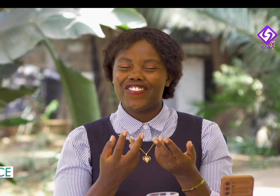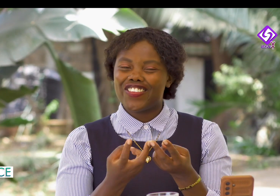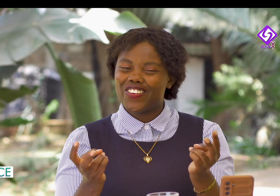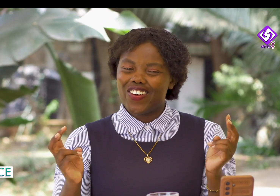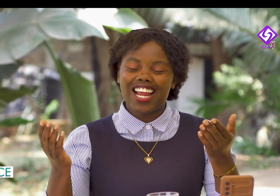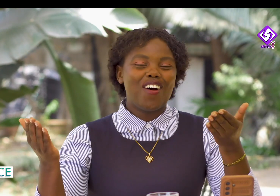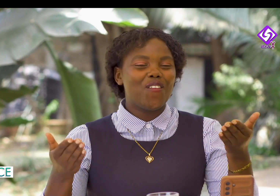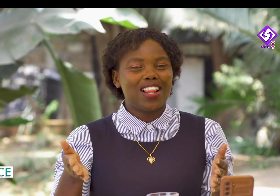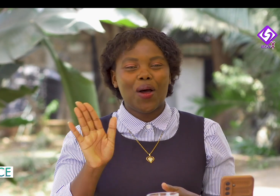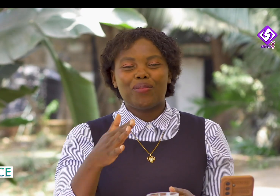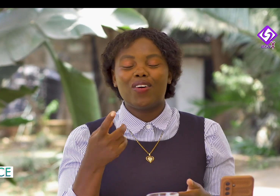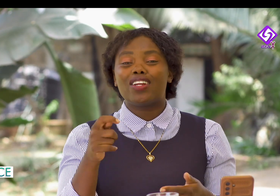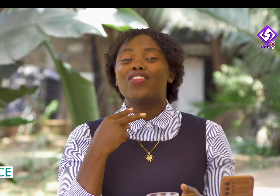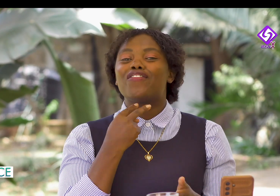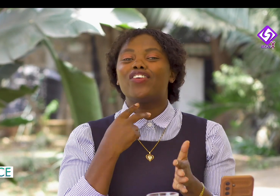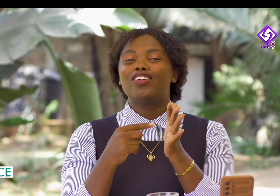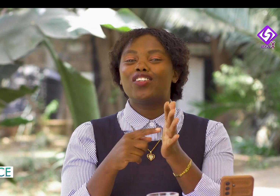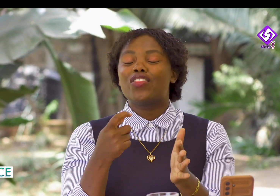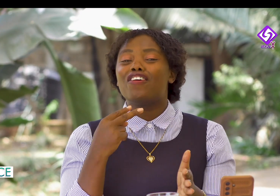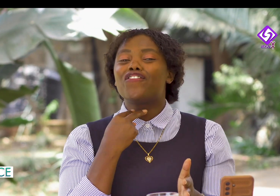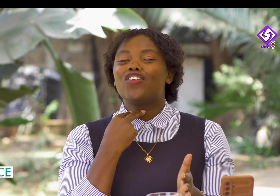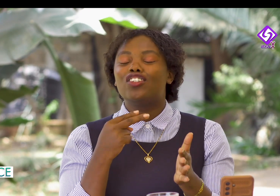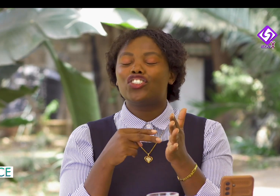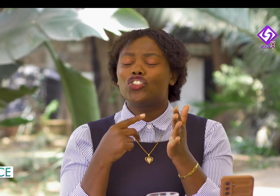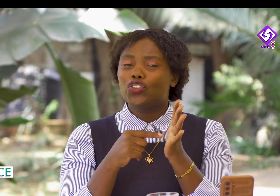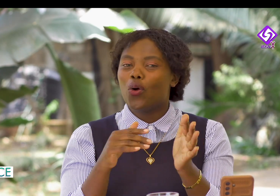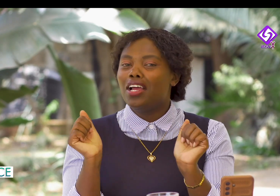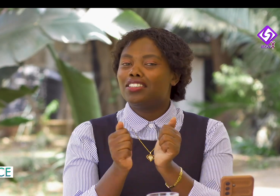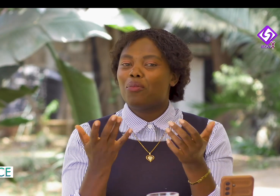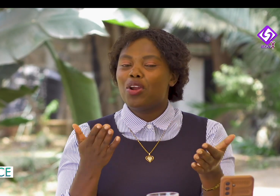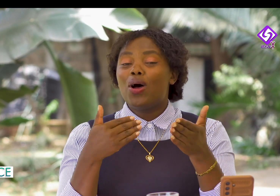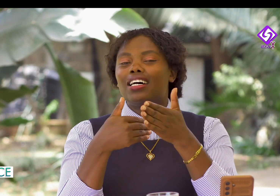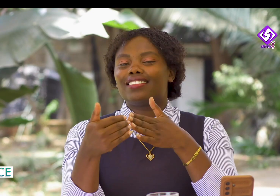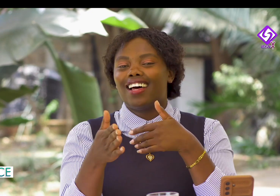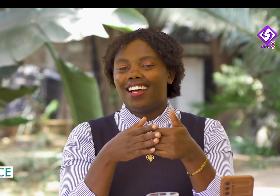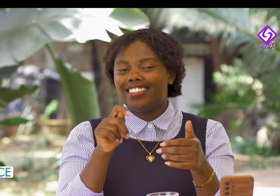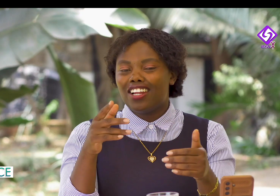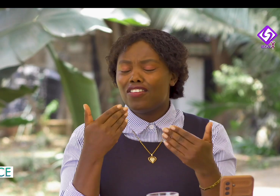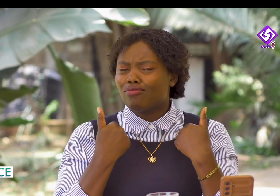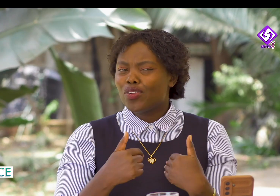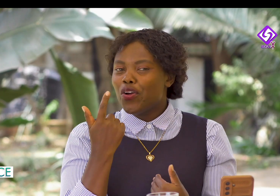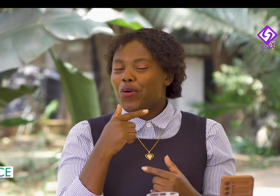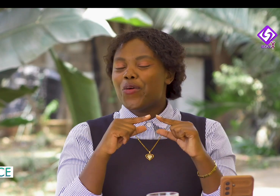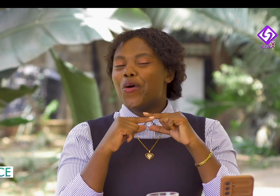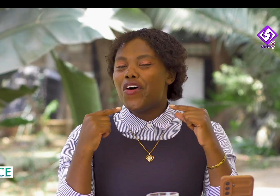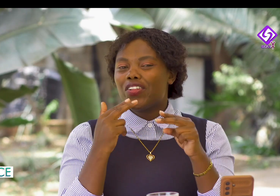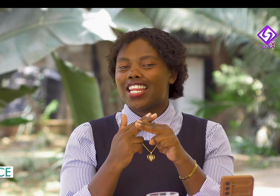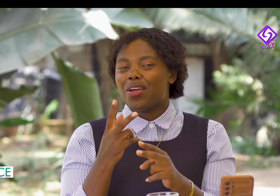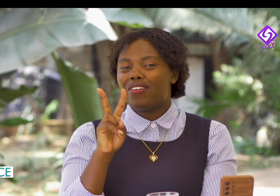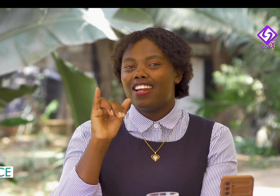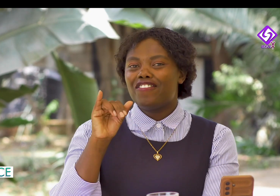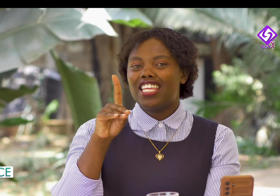Hello, viewers. Welcome to the Voice Show that happens here at Science